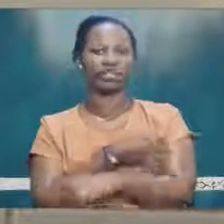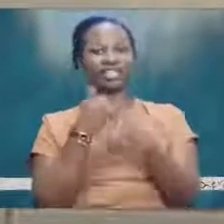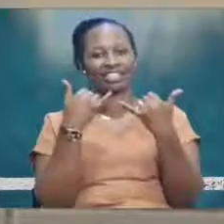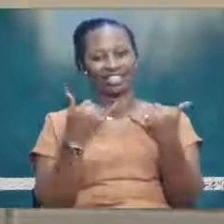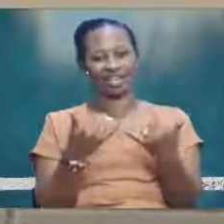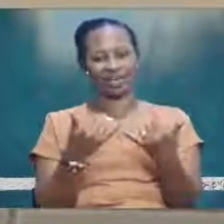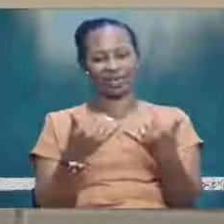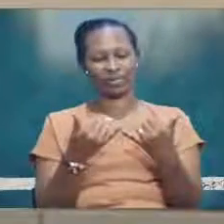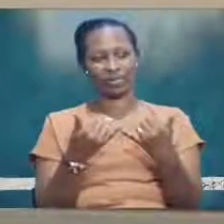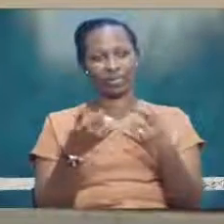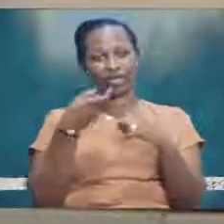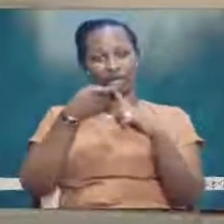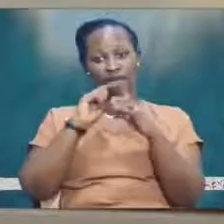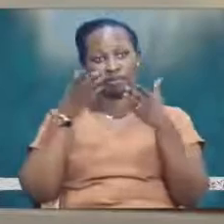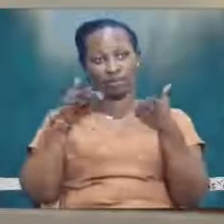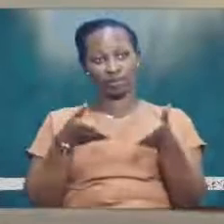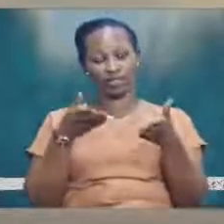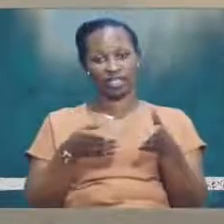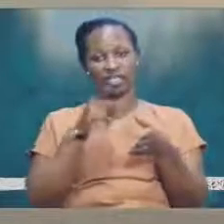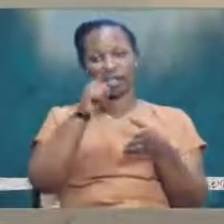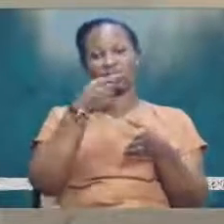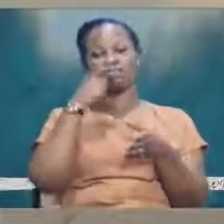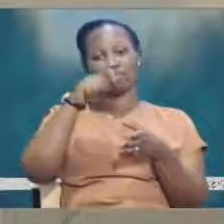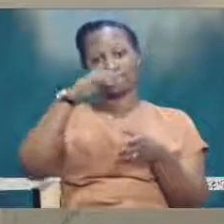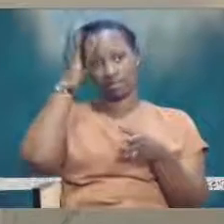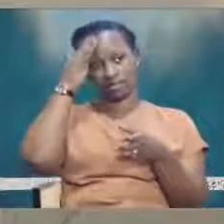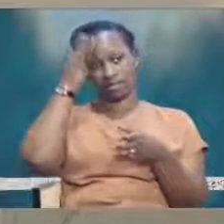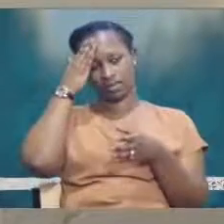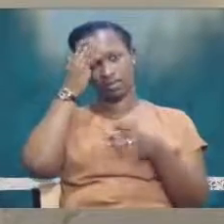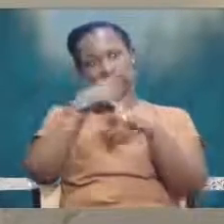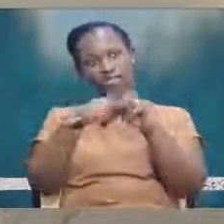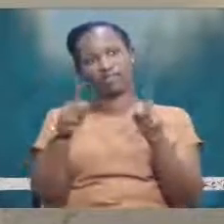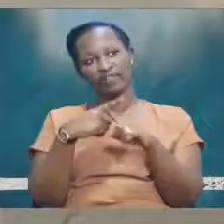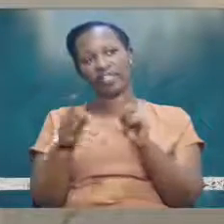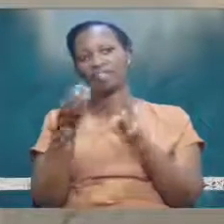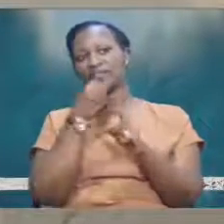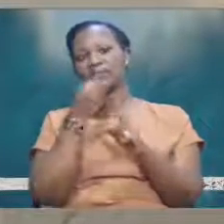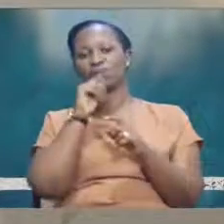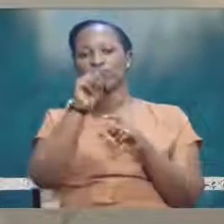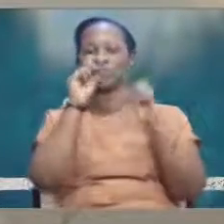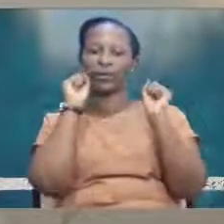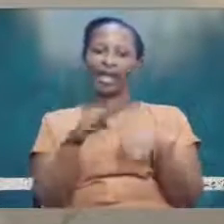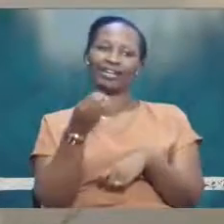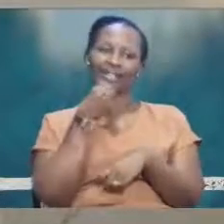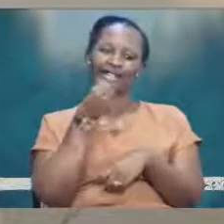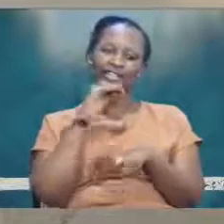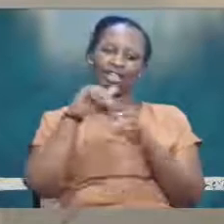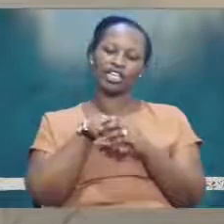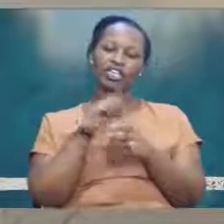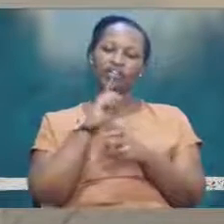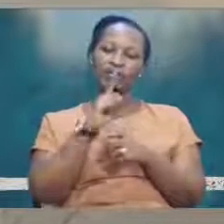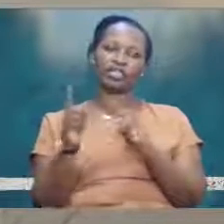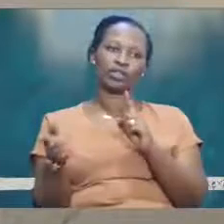Now, from today, you have to know different foods you can eat in order